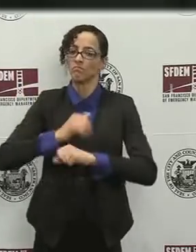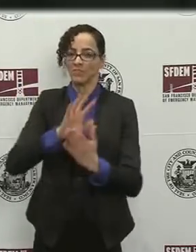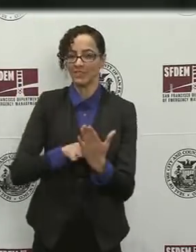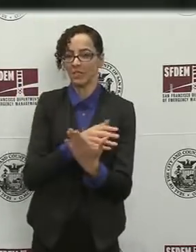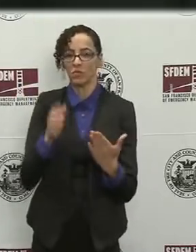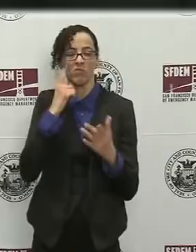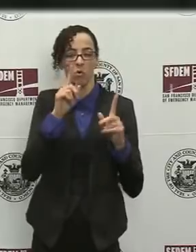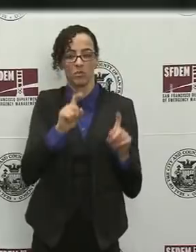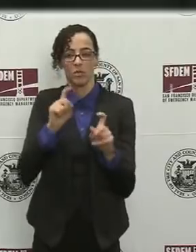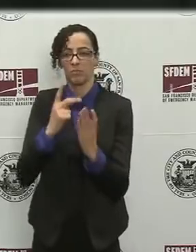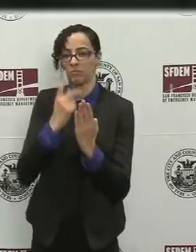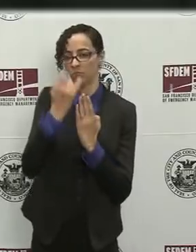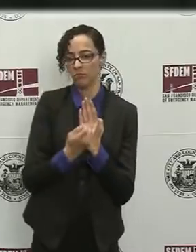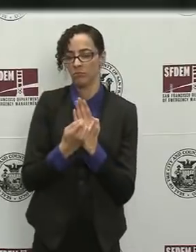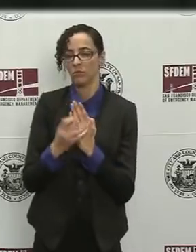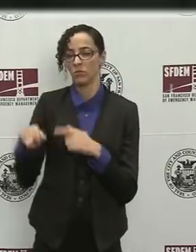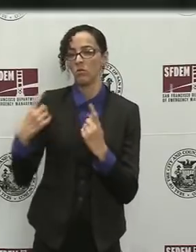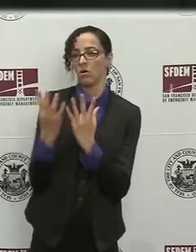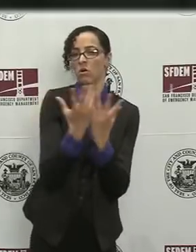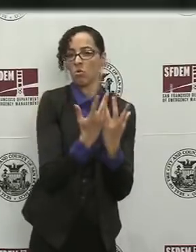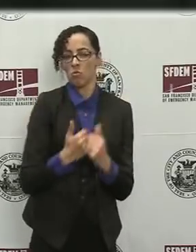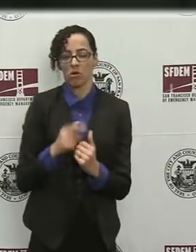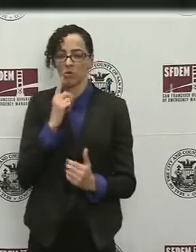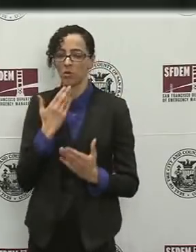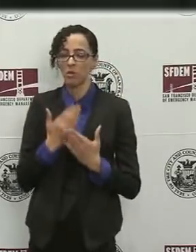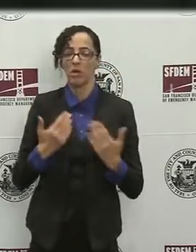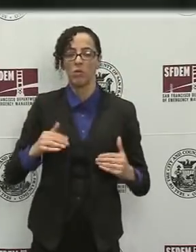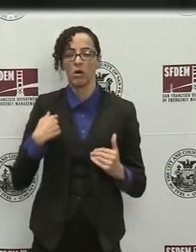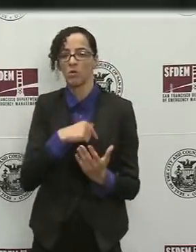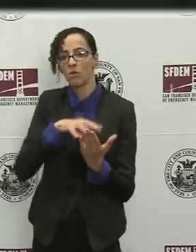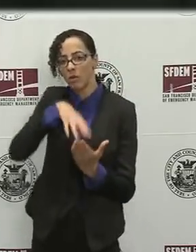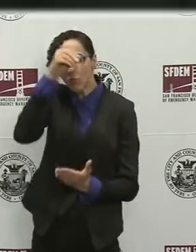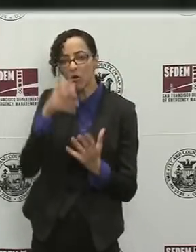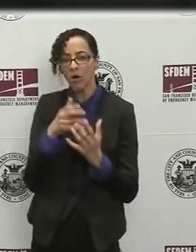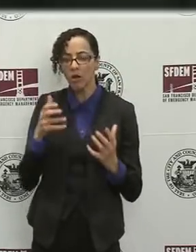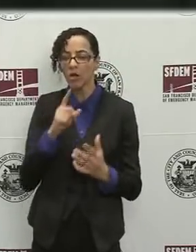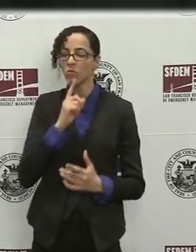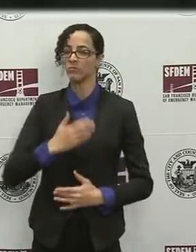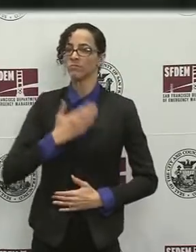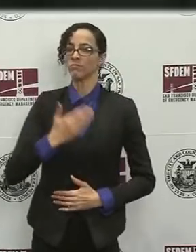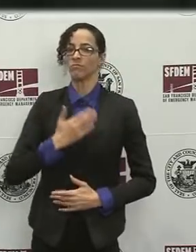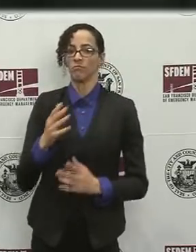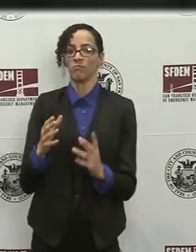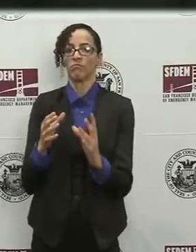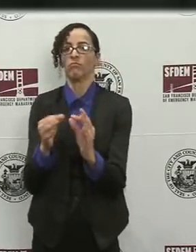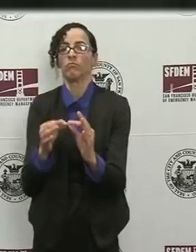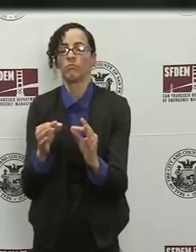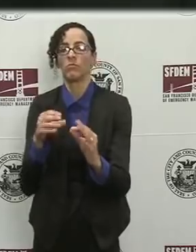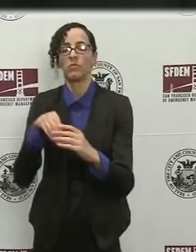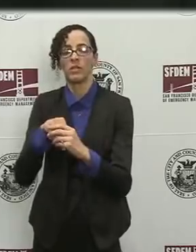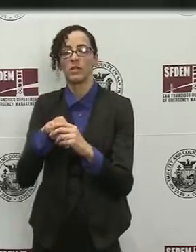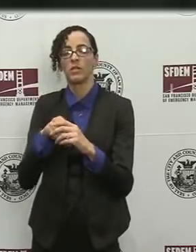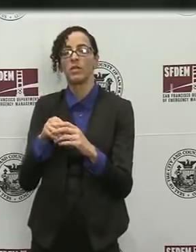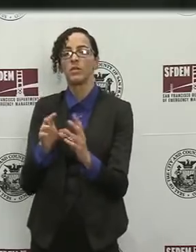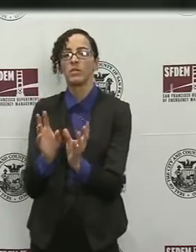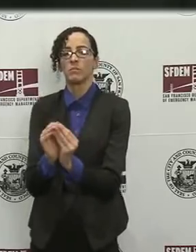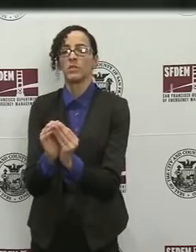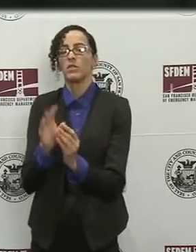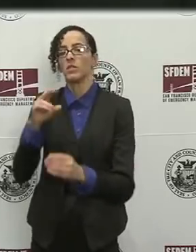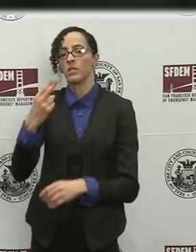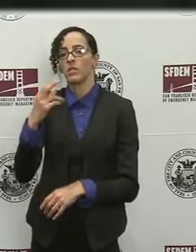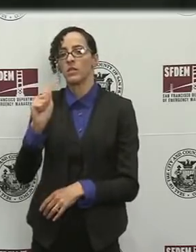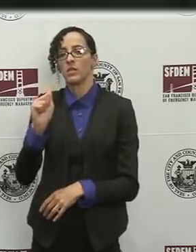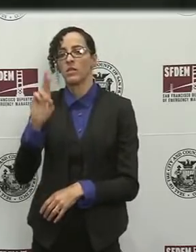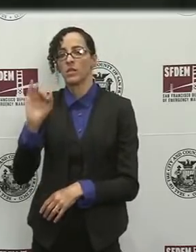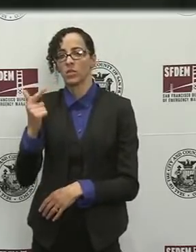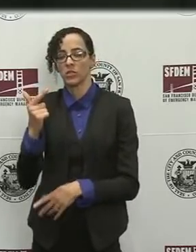working really, really well, and we've learned a tremendous amount. And I was very pleased to speak at a hearing about it, coordinated by Supervisor